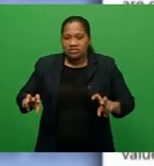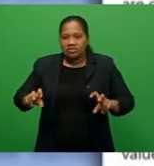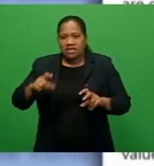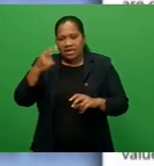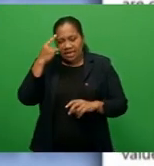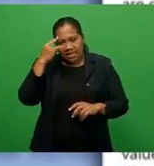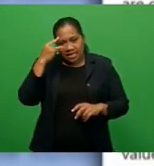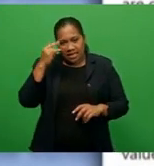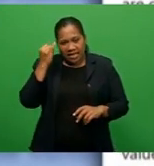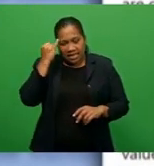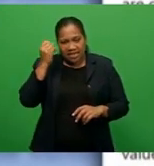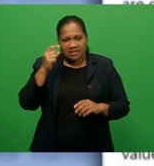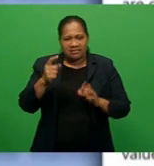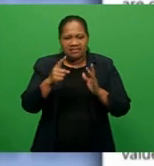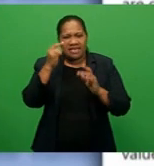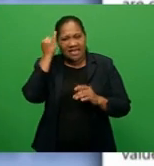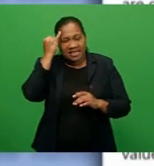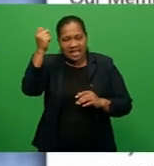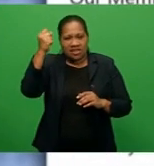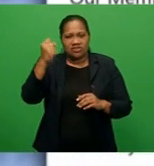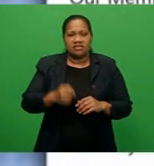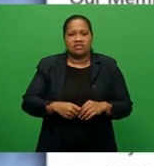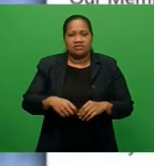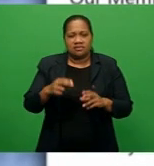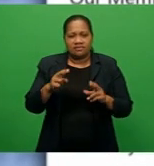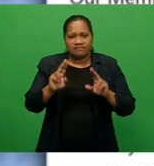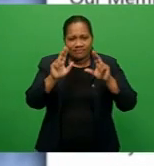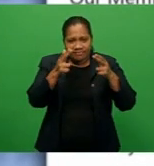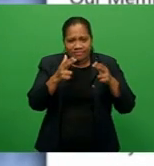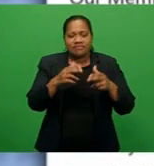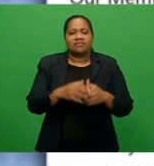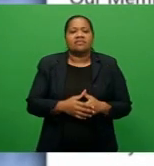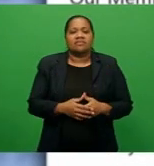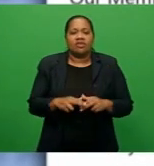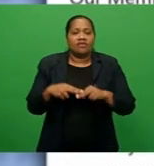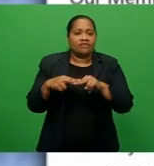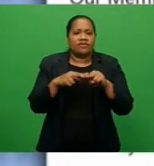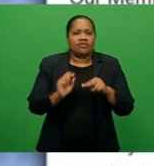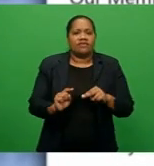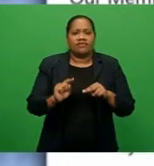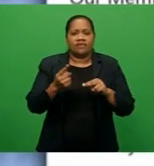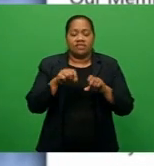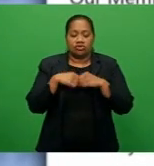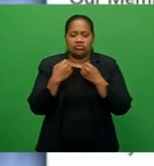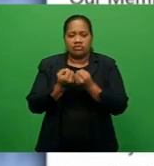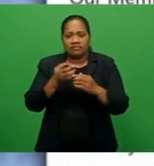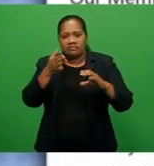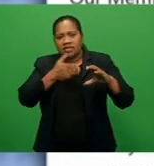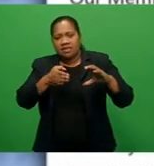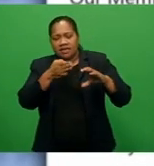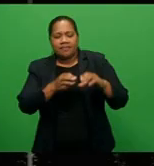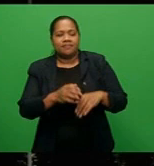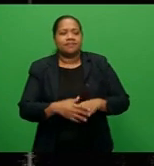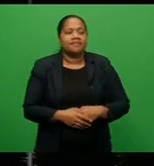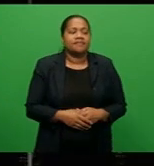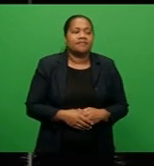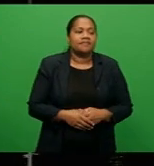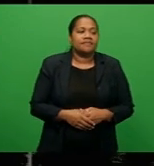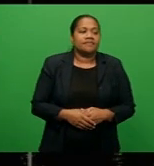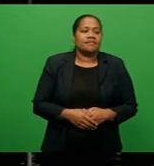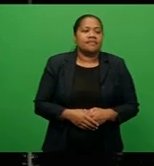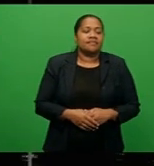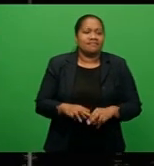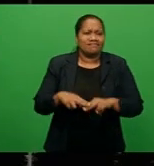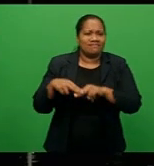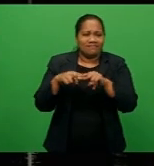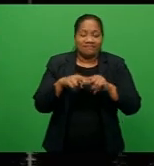social media and the head administrator of Fiji First on social media. Edwin Nund, FBC News. Fiji and the